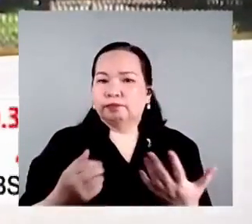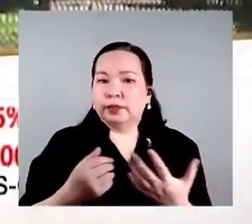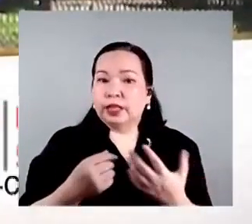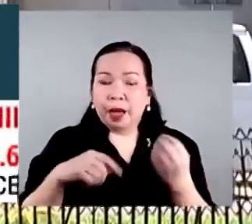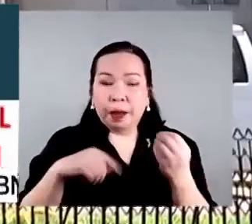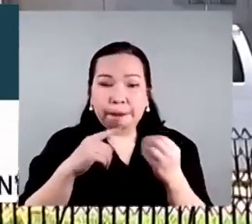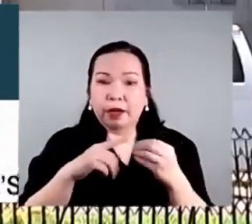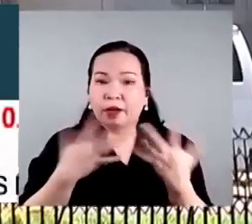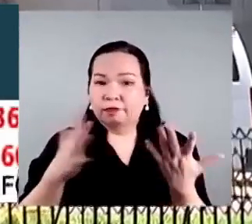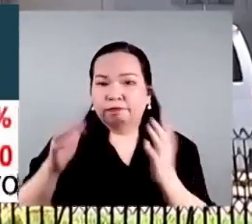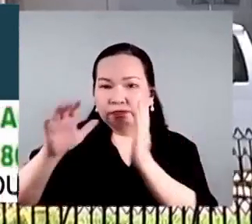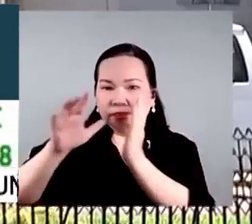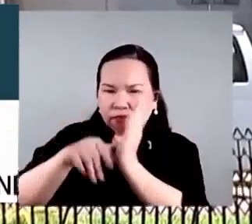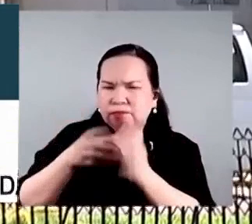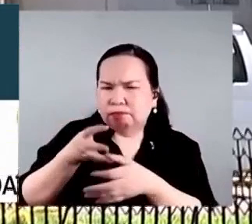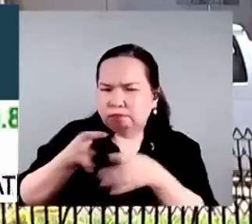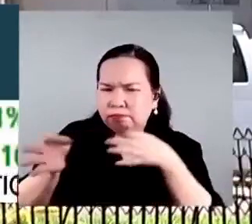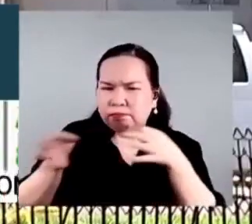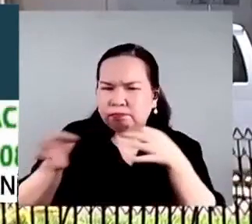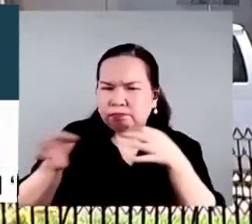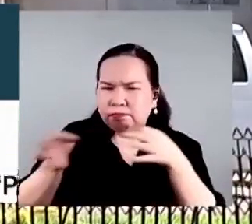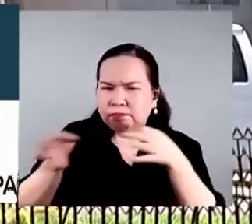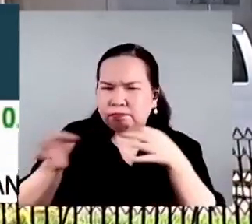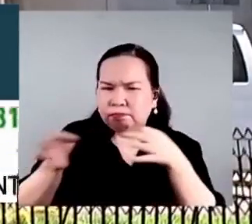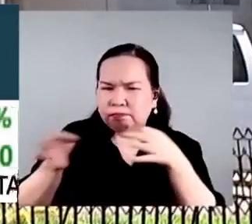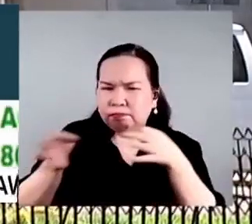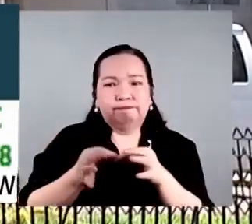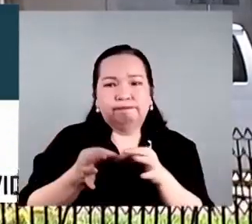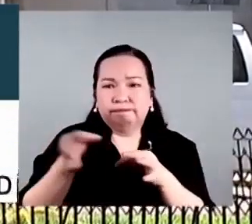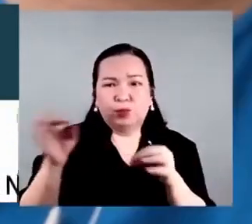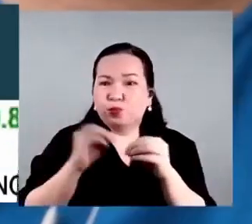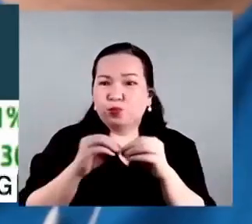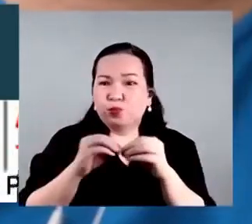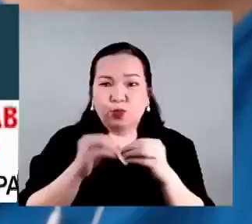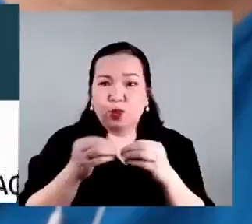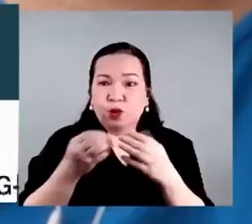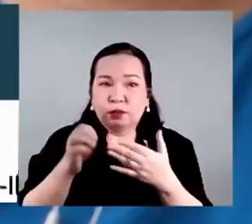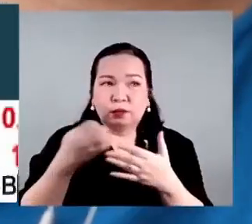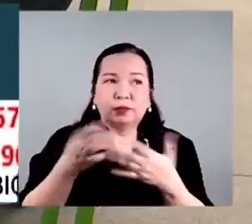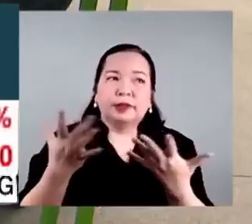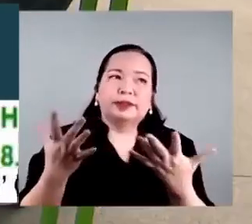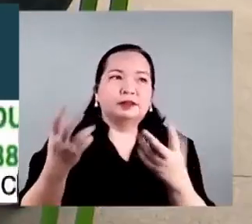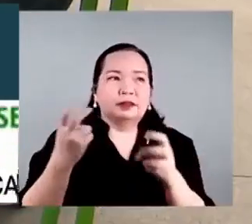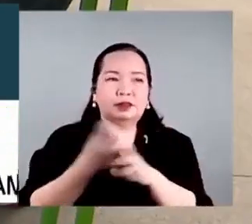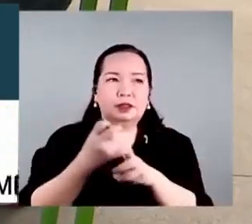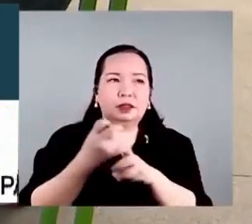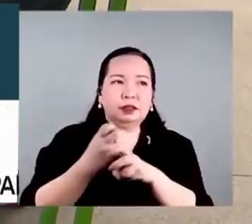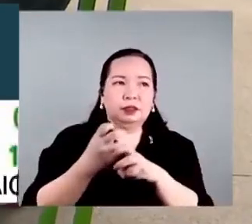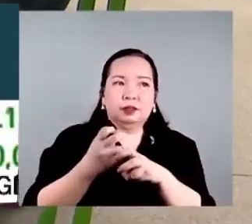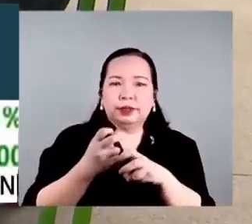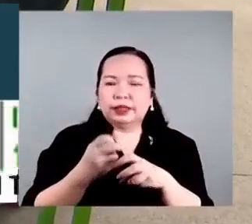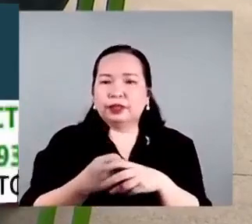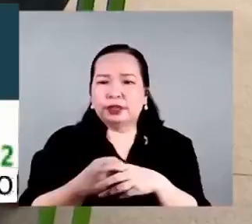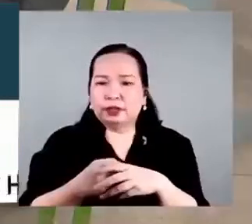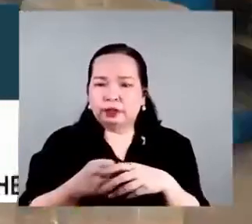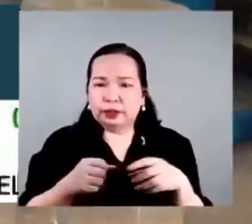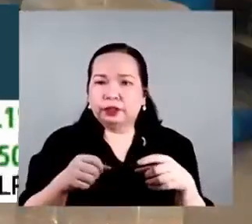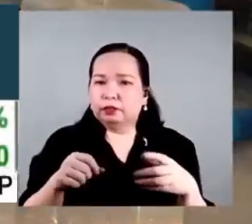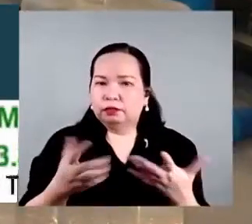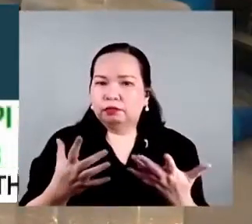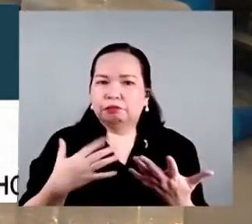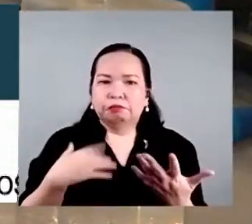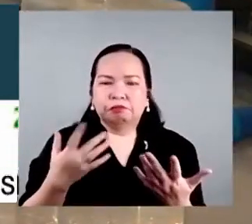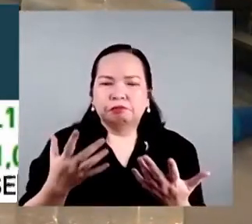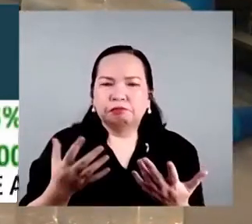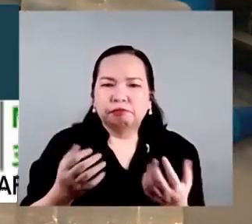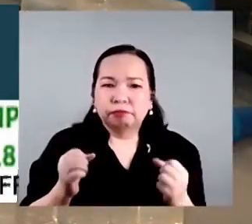has argued an extension will cause delays on its election calendar, but lawmakers seem bent on extending the deadline to October